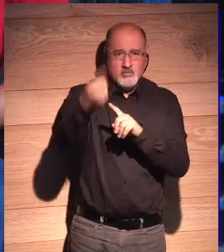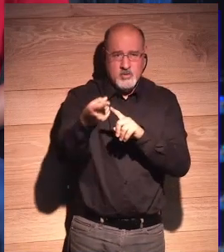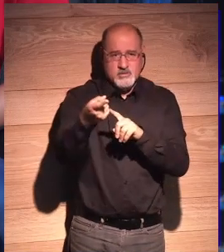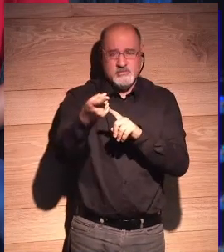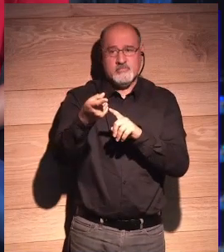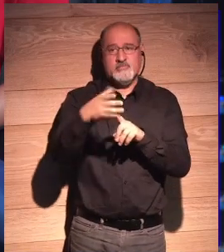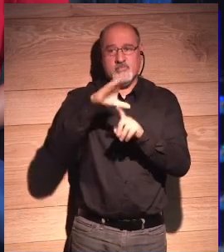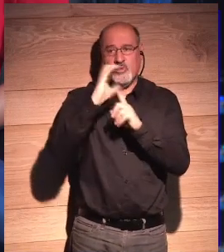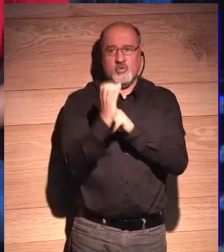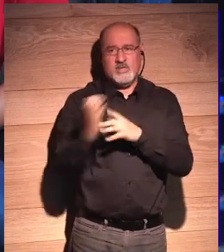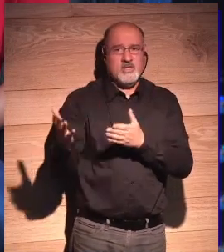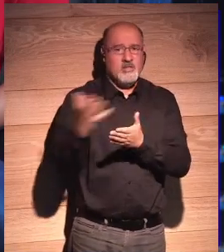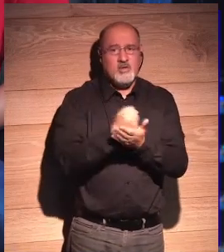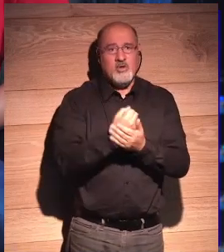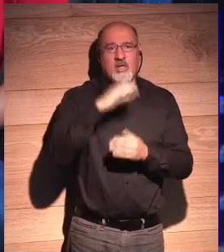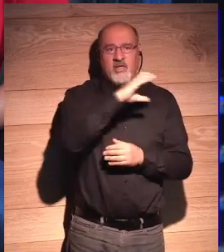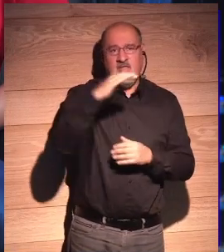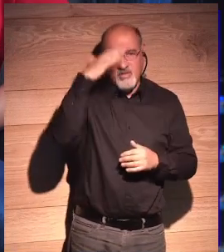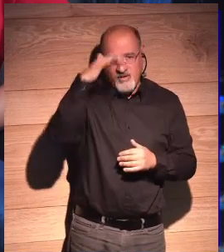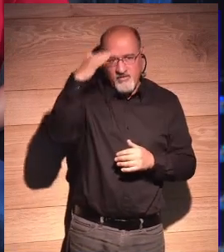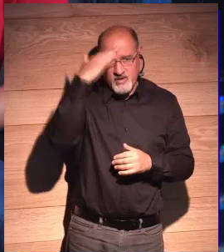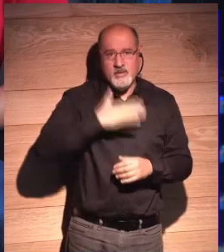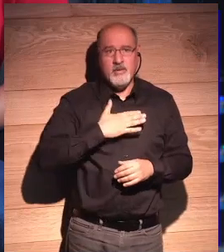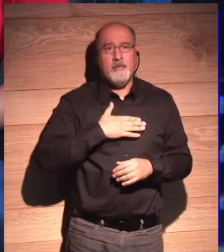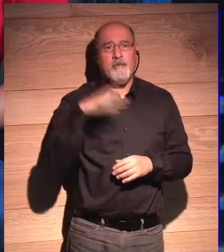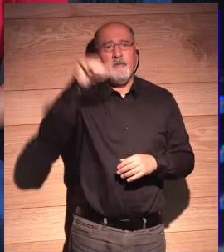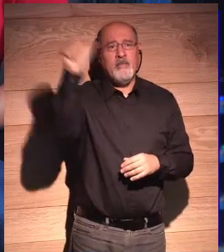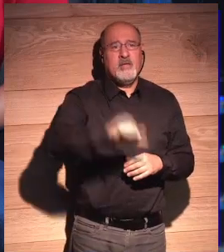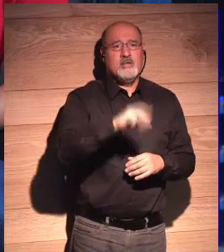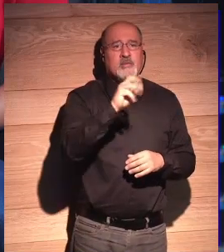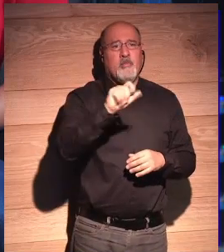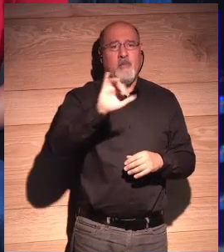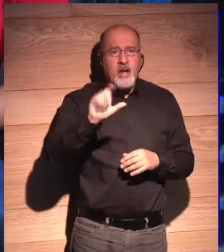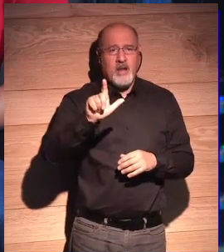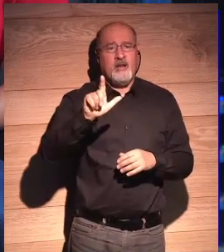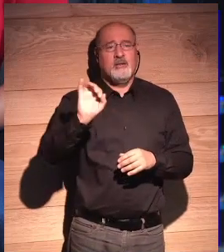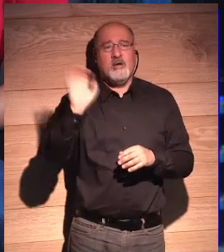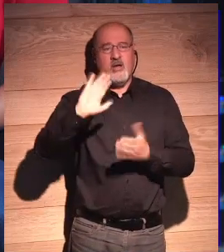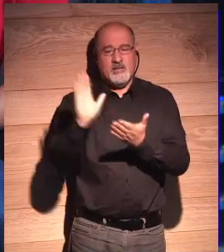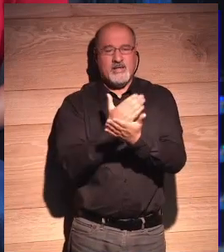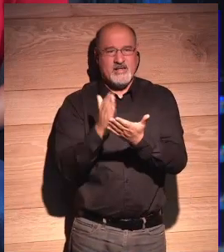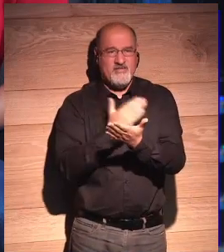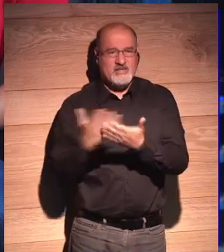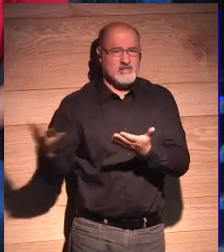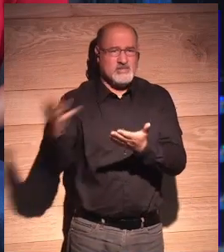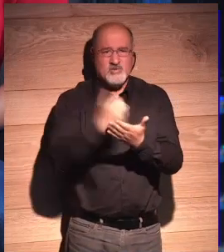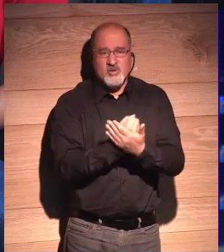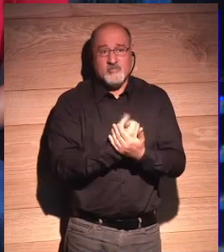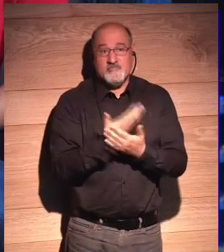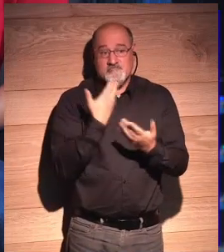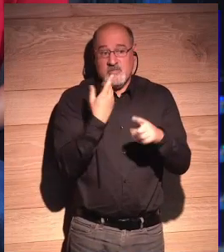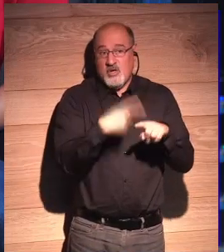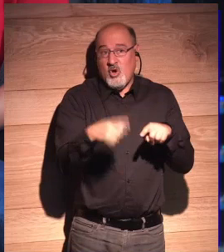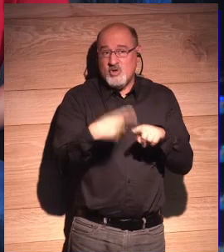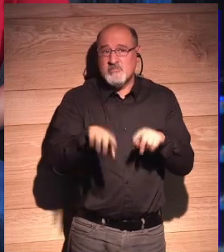pulp magazines, science fiction, comic books, all these kind of things that are almost all uniformly really interesting from that